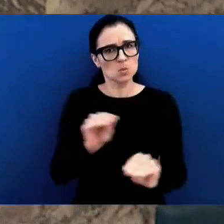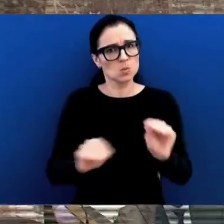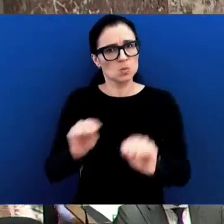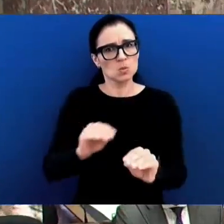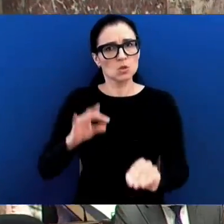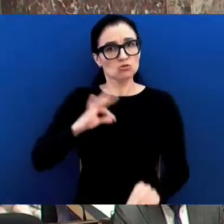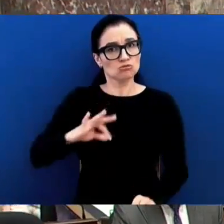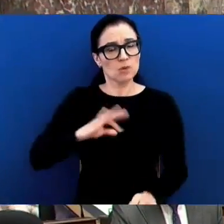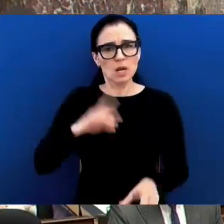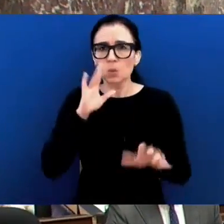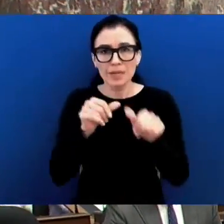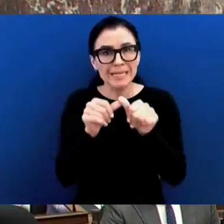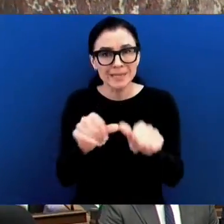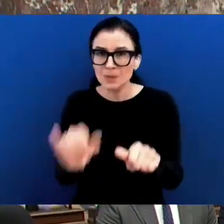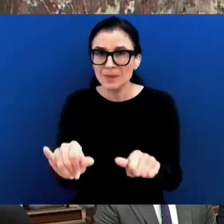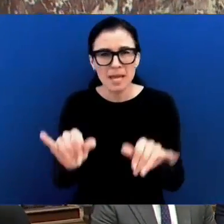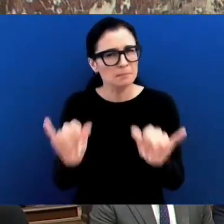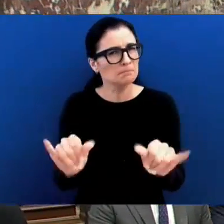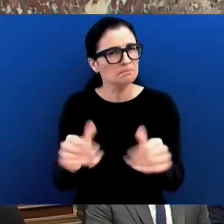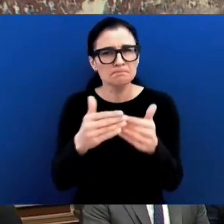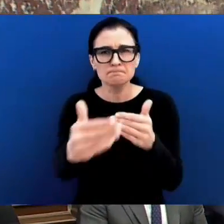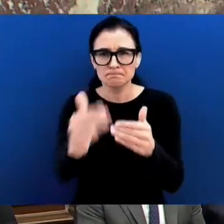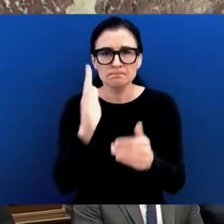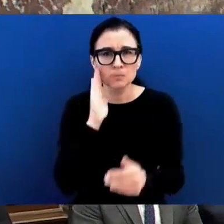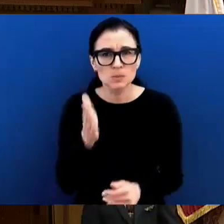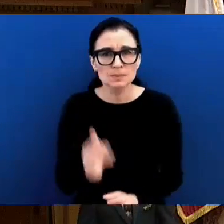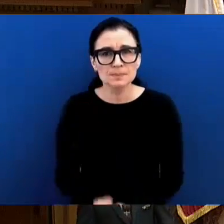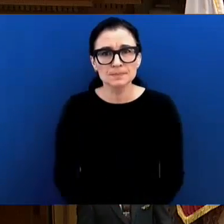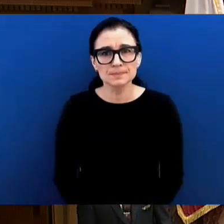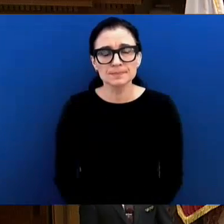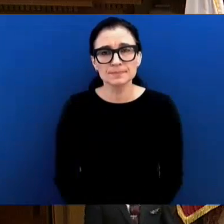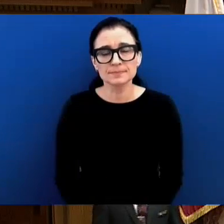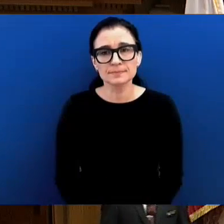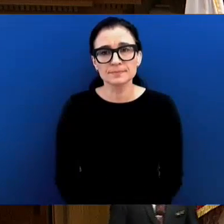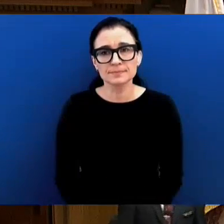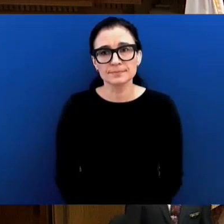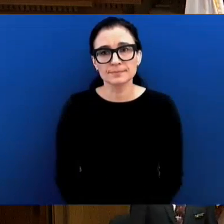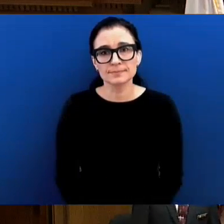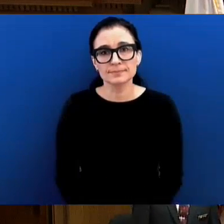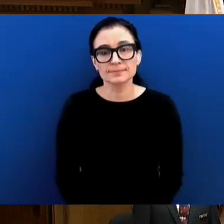The bell ends the question period.